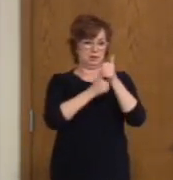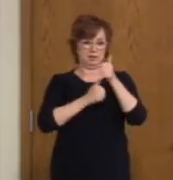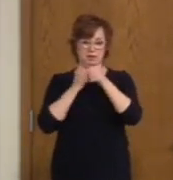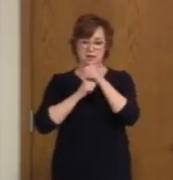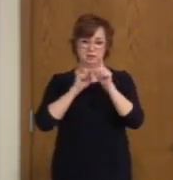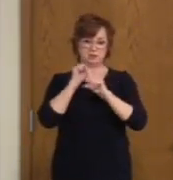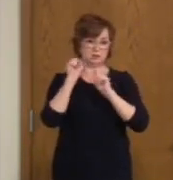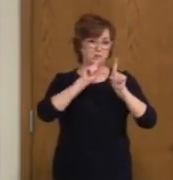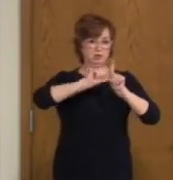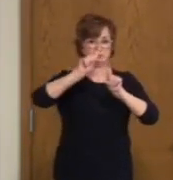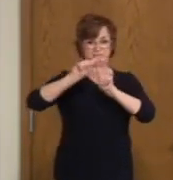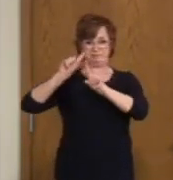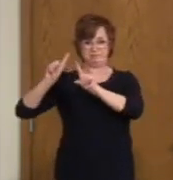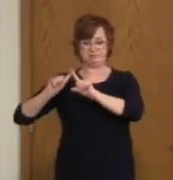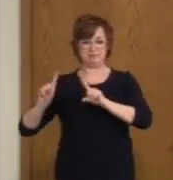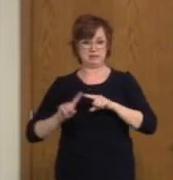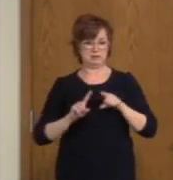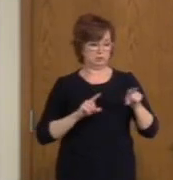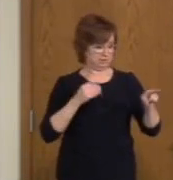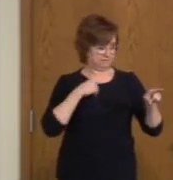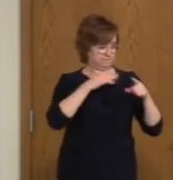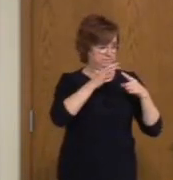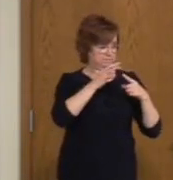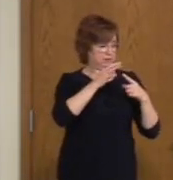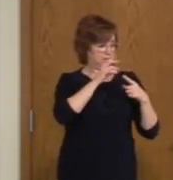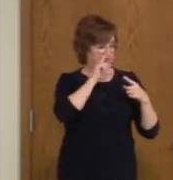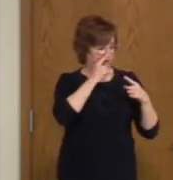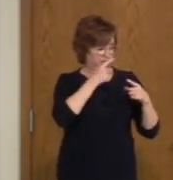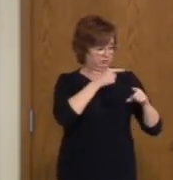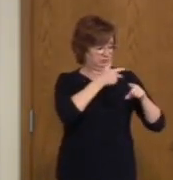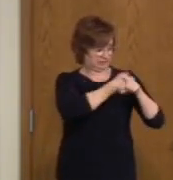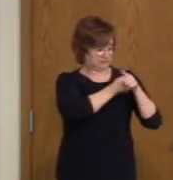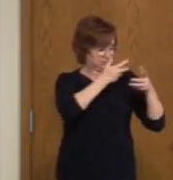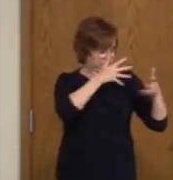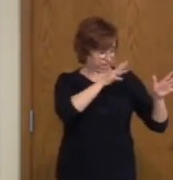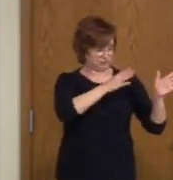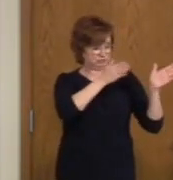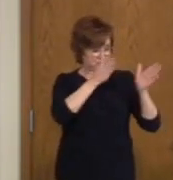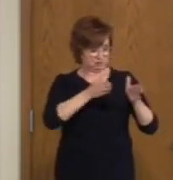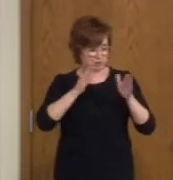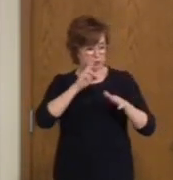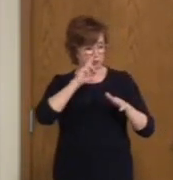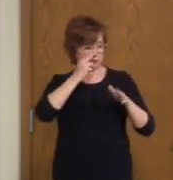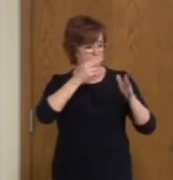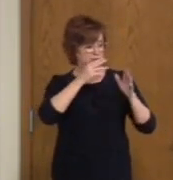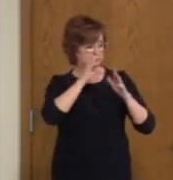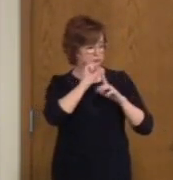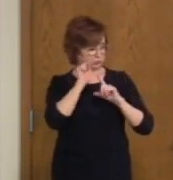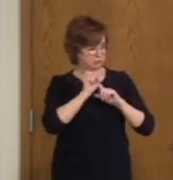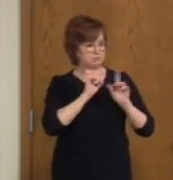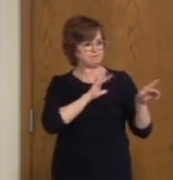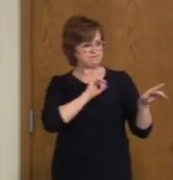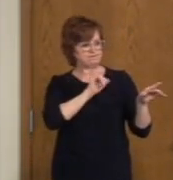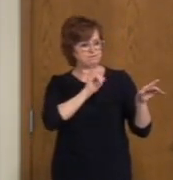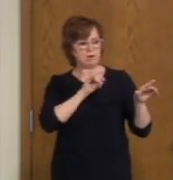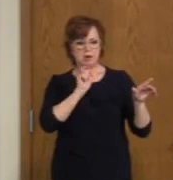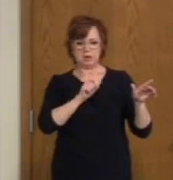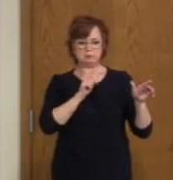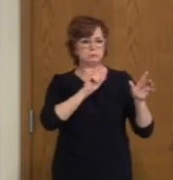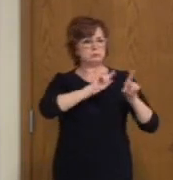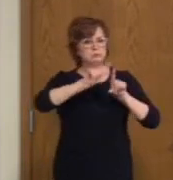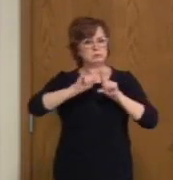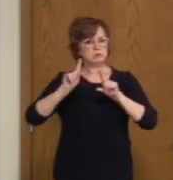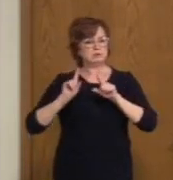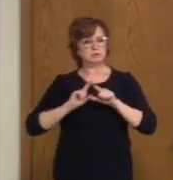you've been vaccinated or not. But if there is an opportunity to participate, I hope would be this one